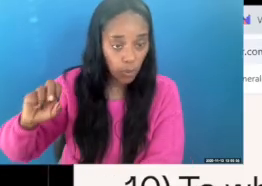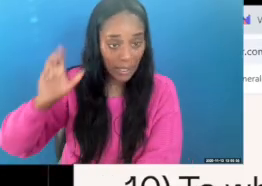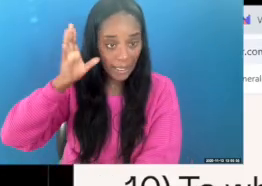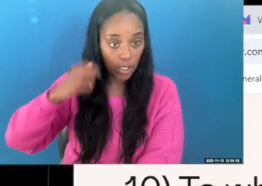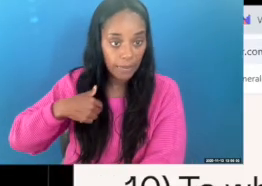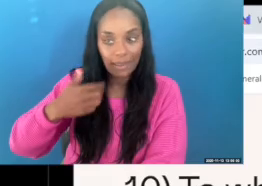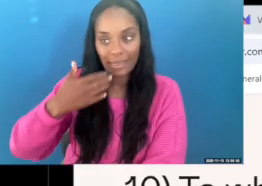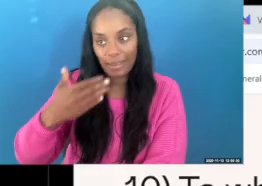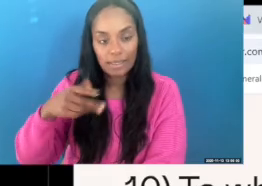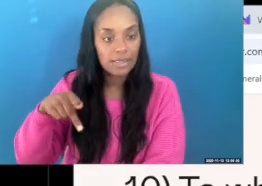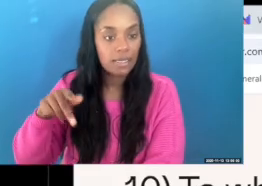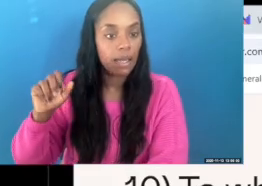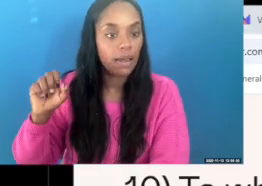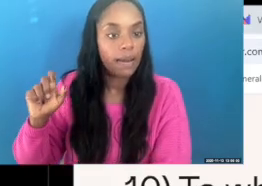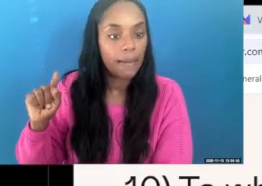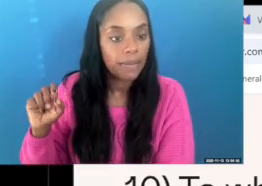respond to Peter.